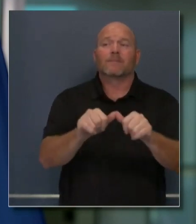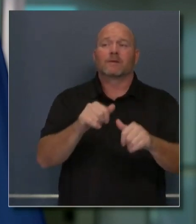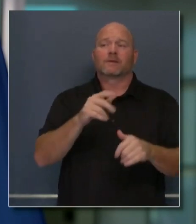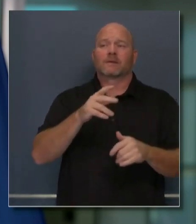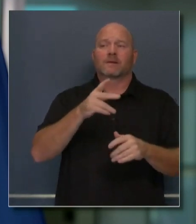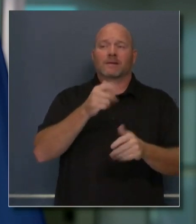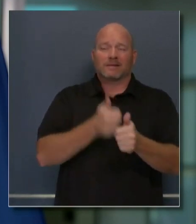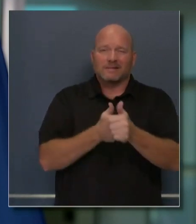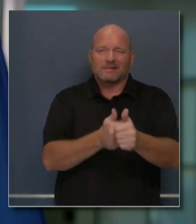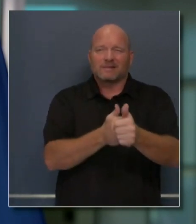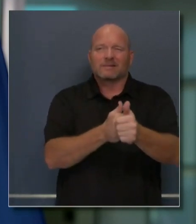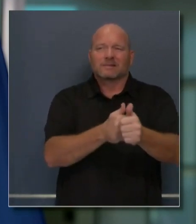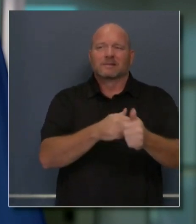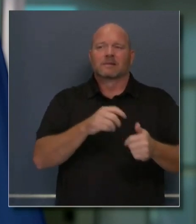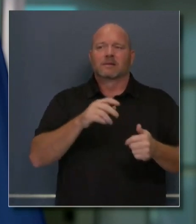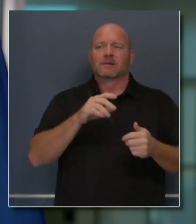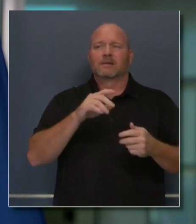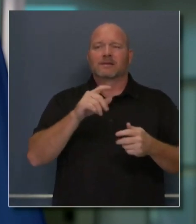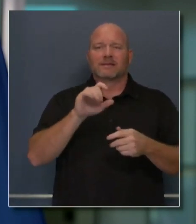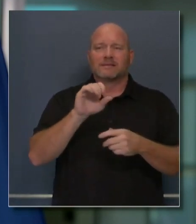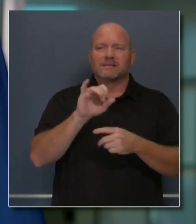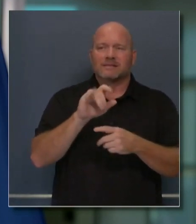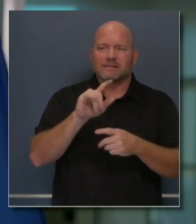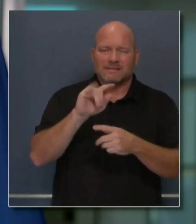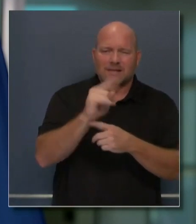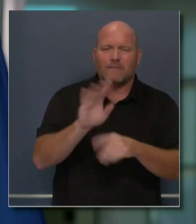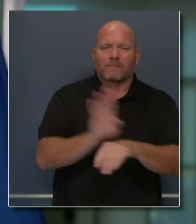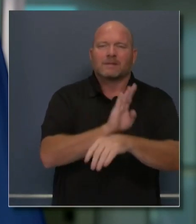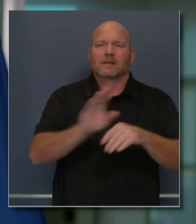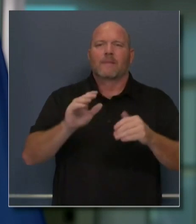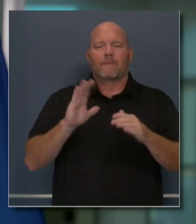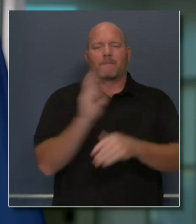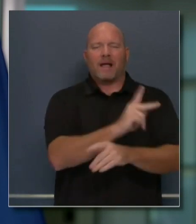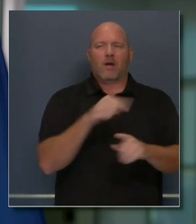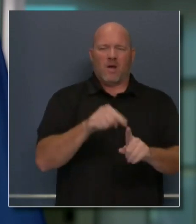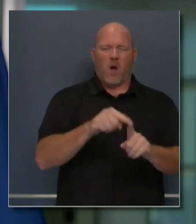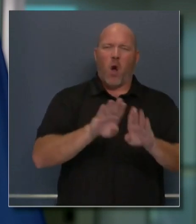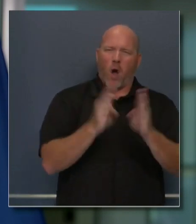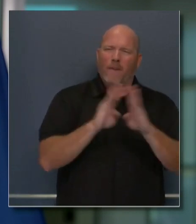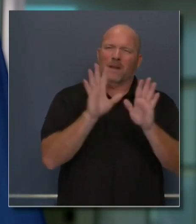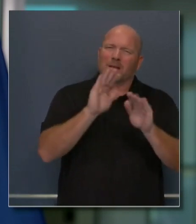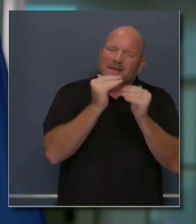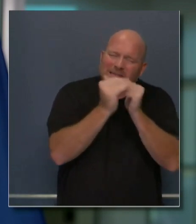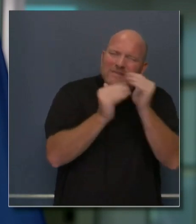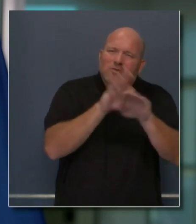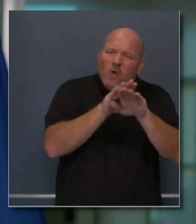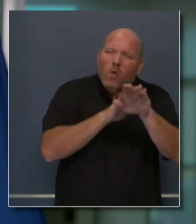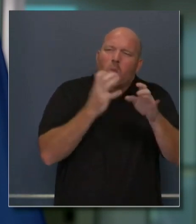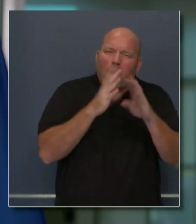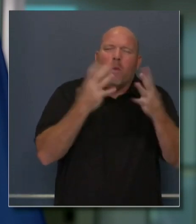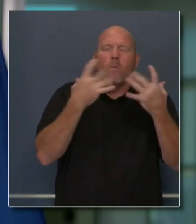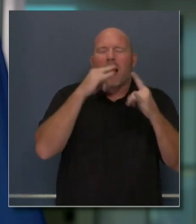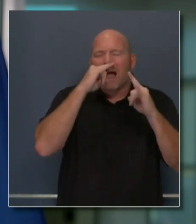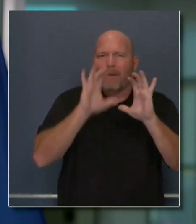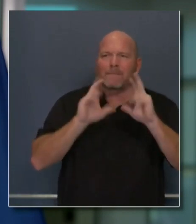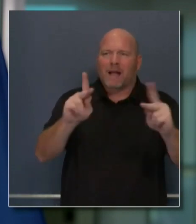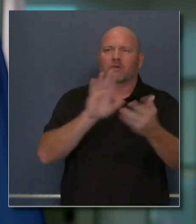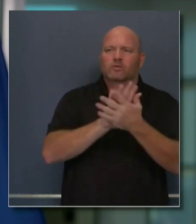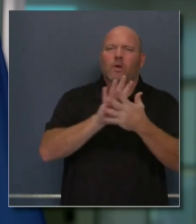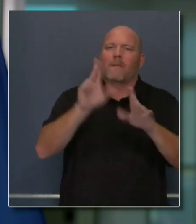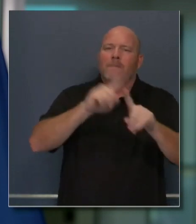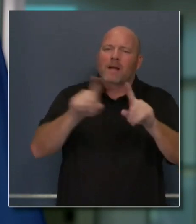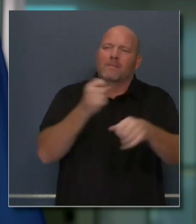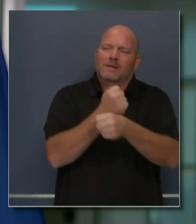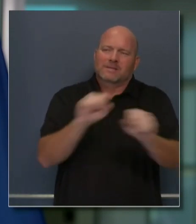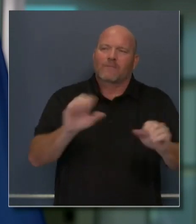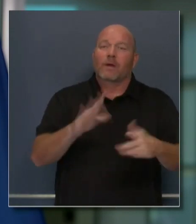just continue to hold the line, we're going to get our businesses back open sooner, and we're going to get our kids back in school even quicker. So with that, thank you